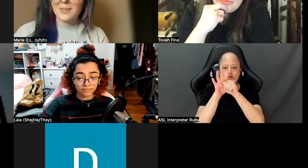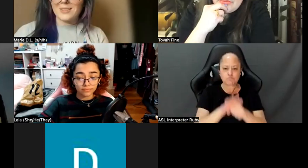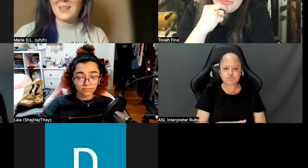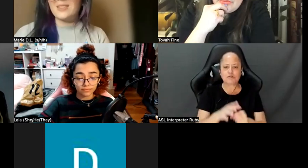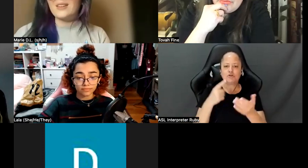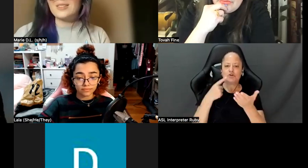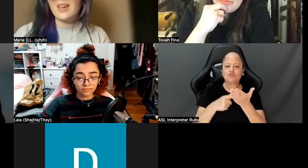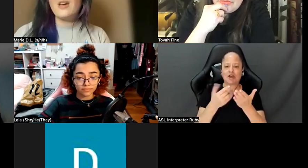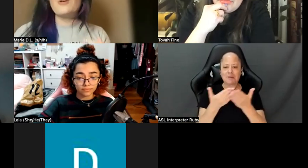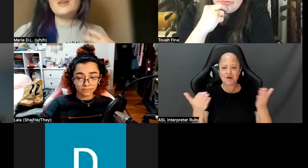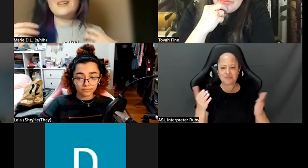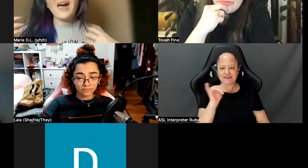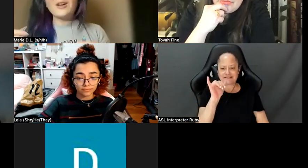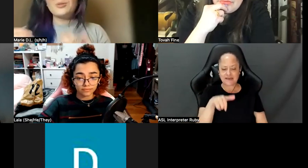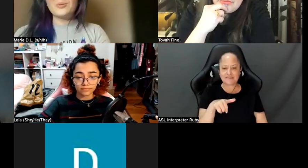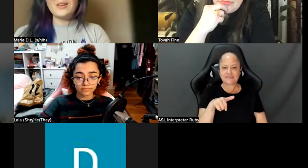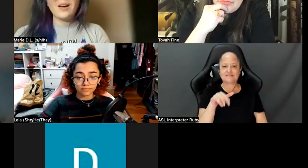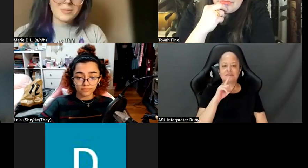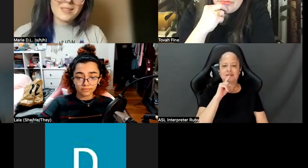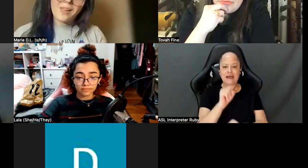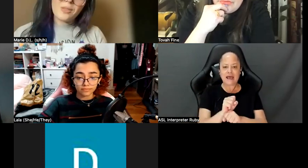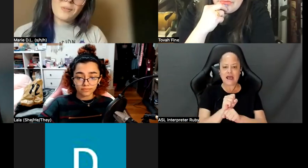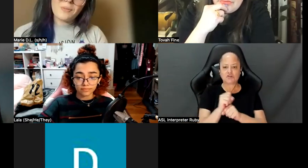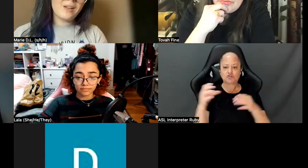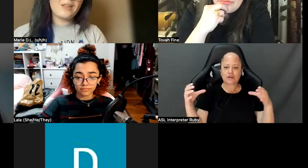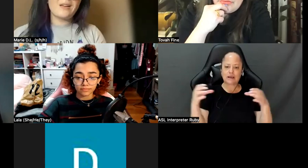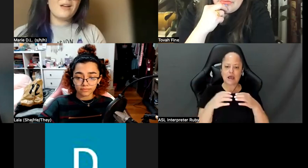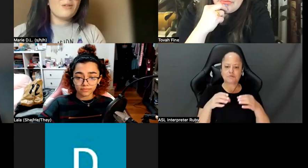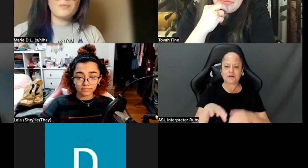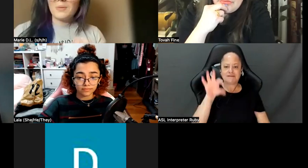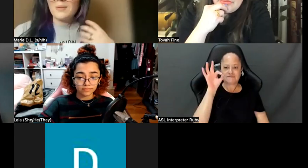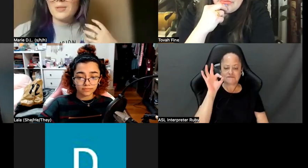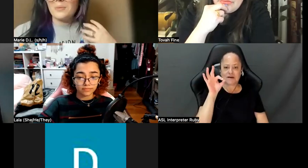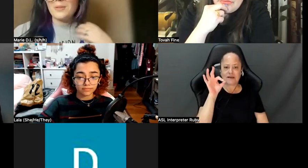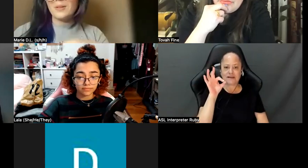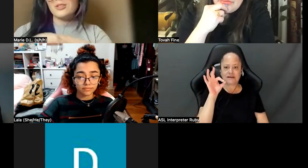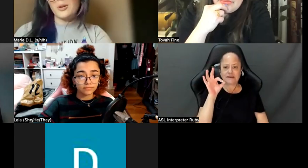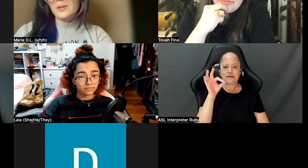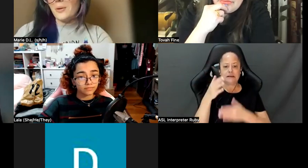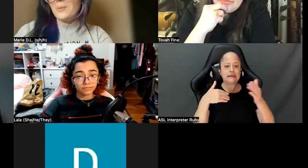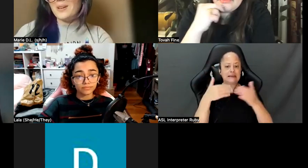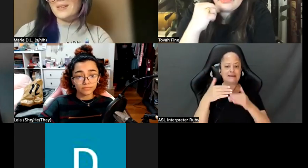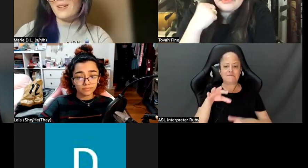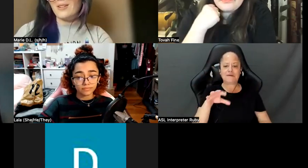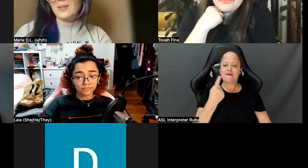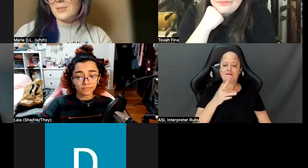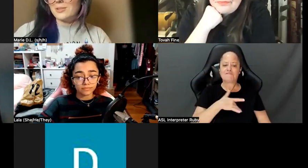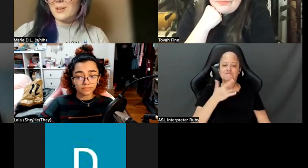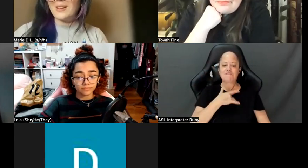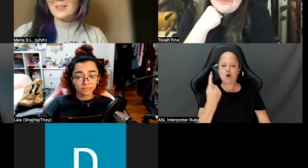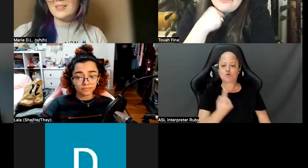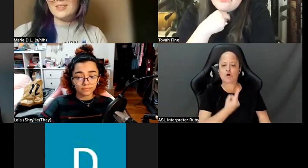about things like this. We can actually come together and find that even though we felt so alone in our